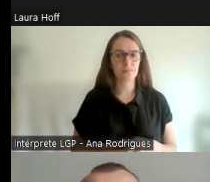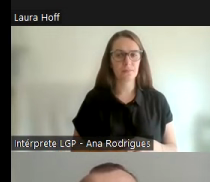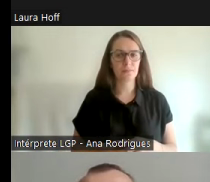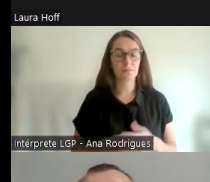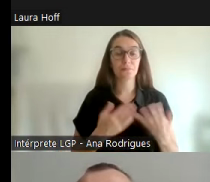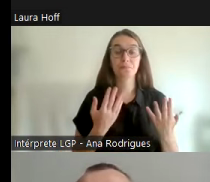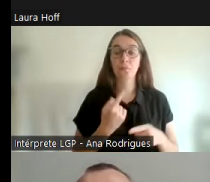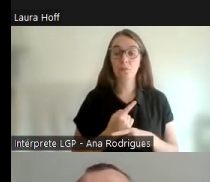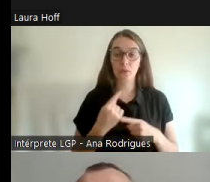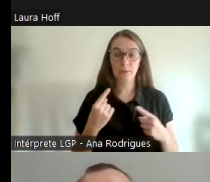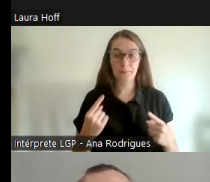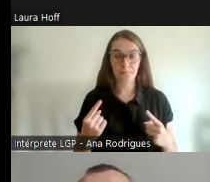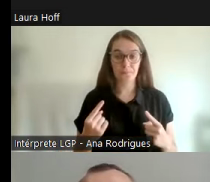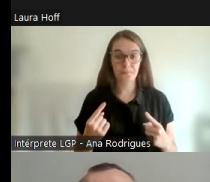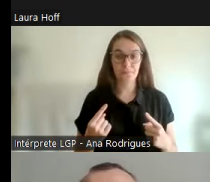because